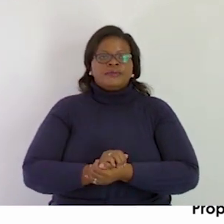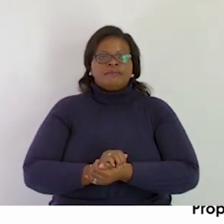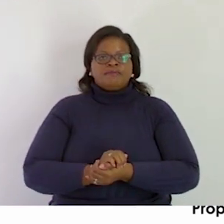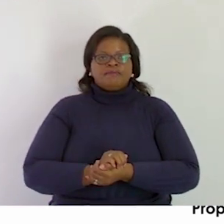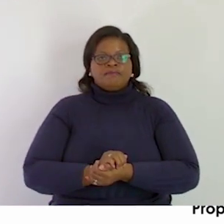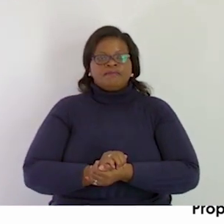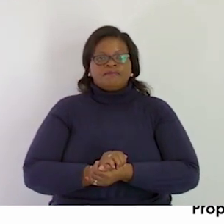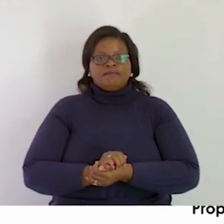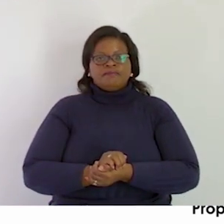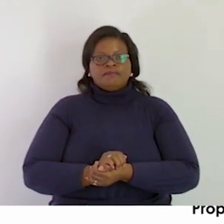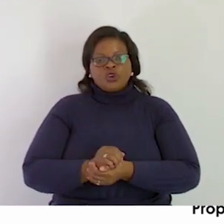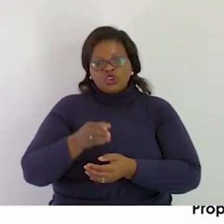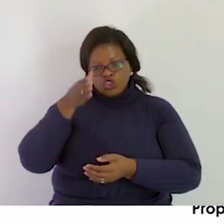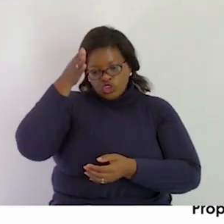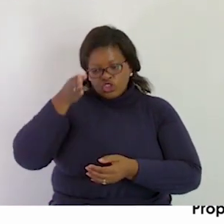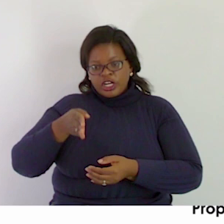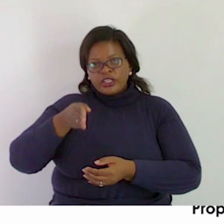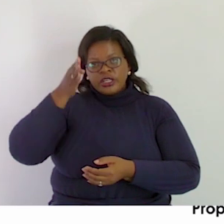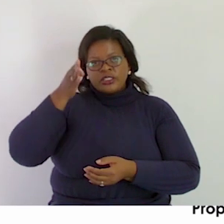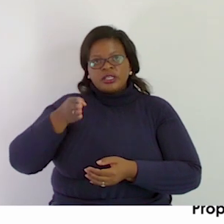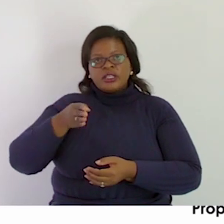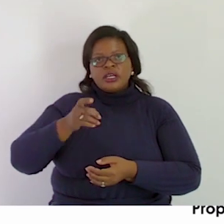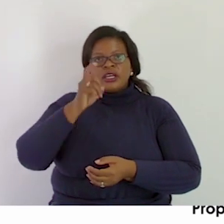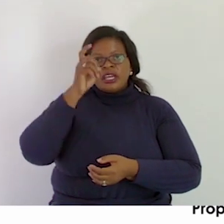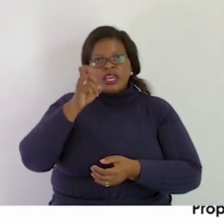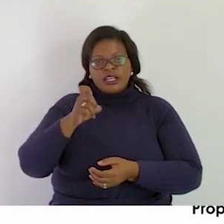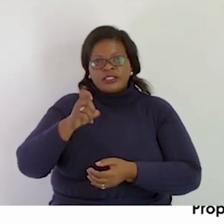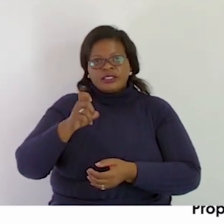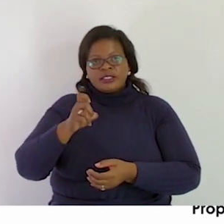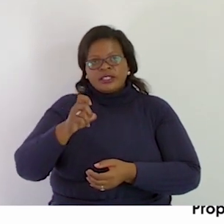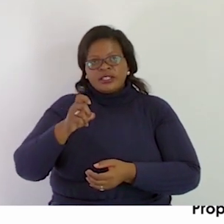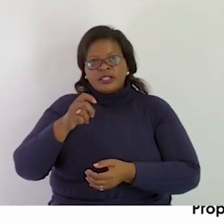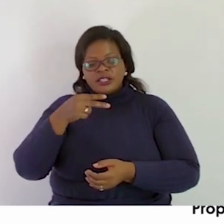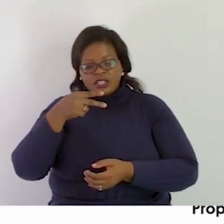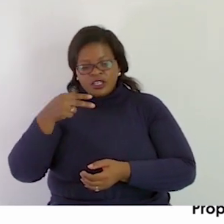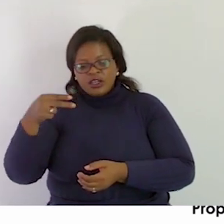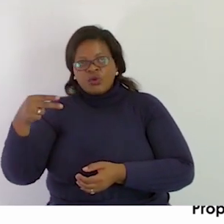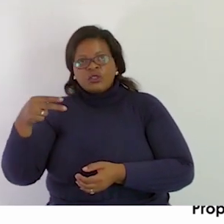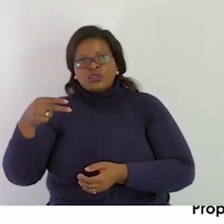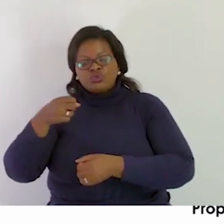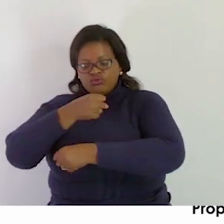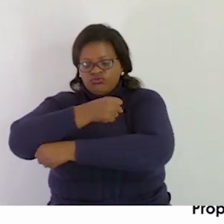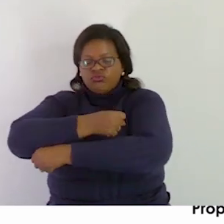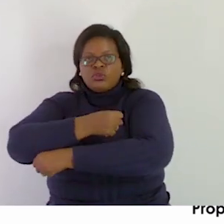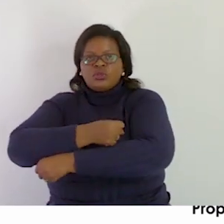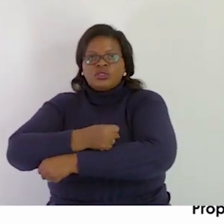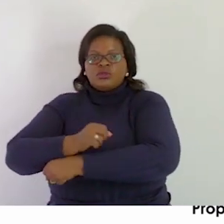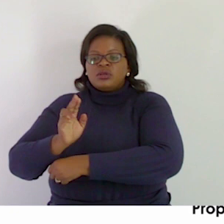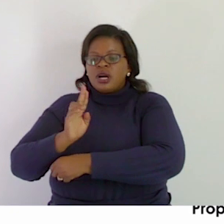your right hand side, x equals 2. So x is what in that